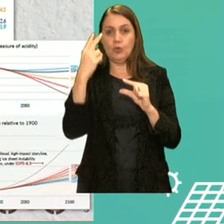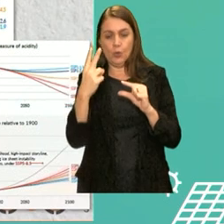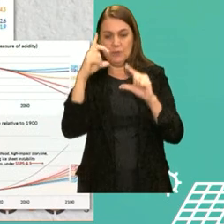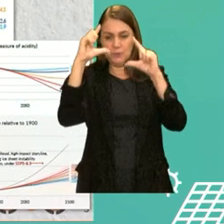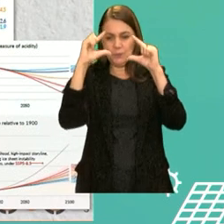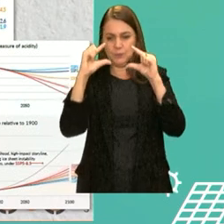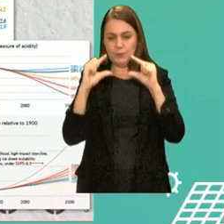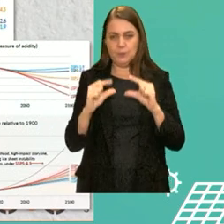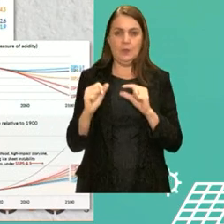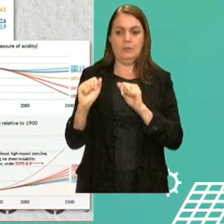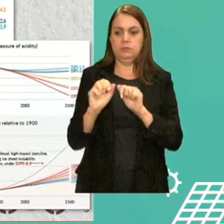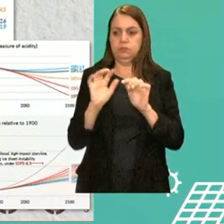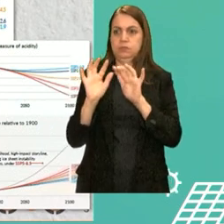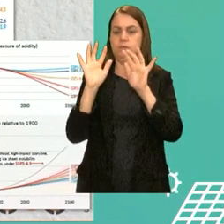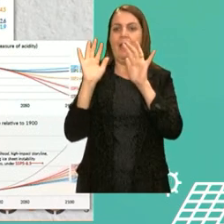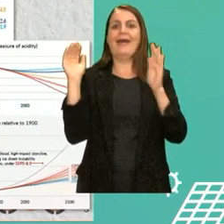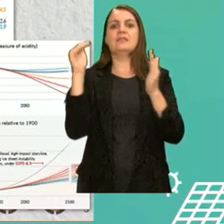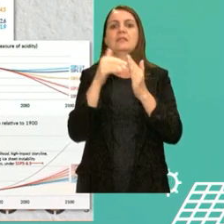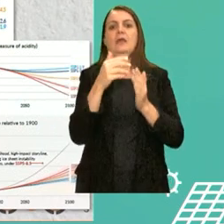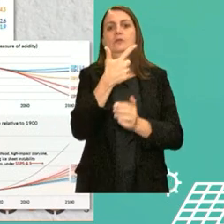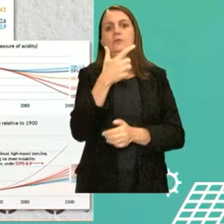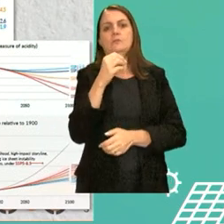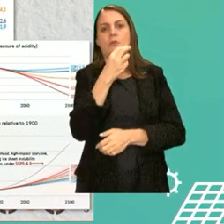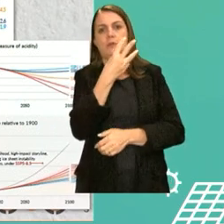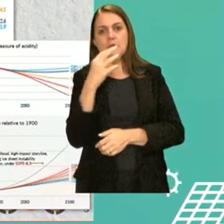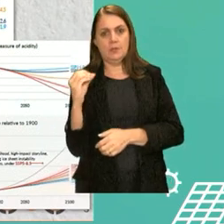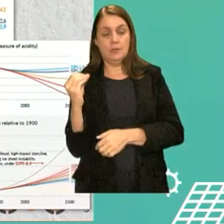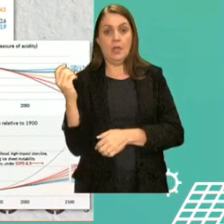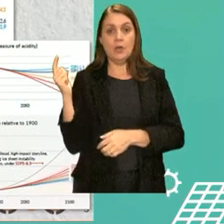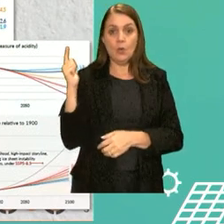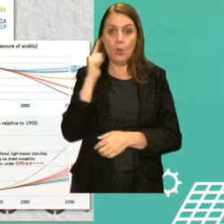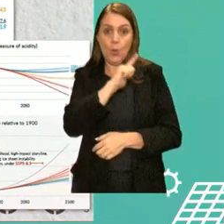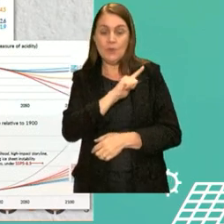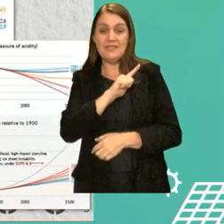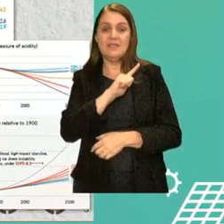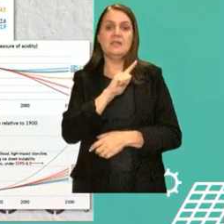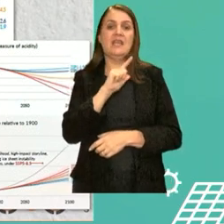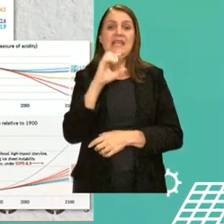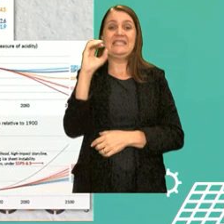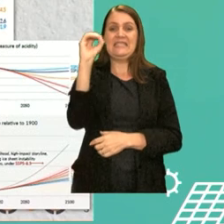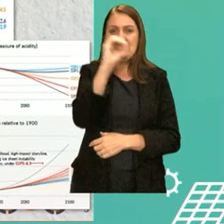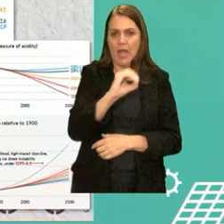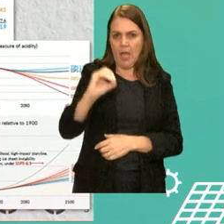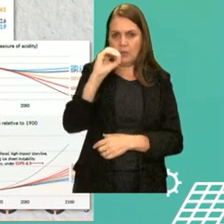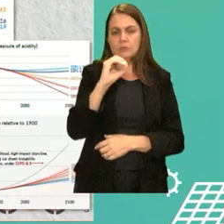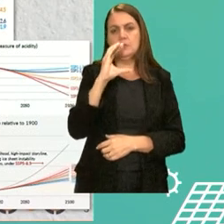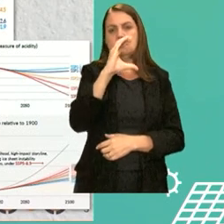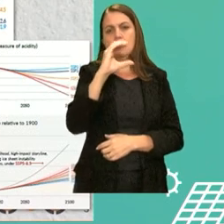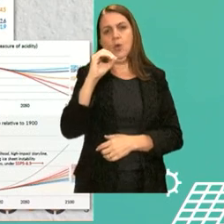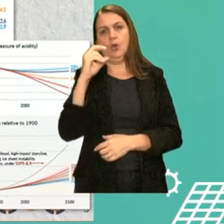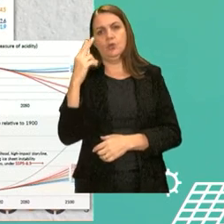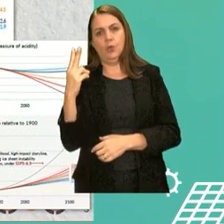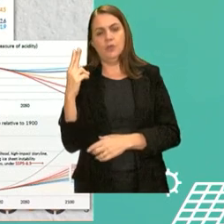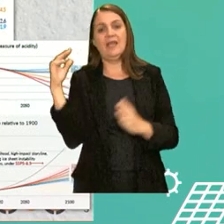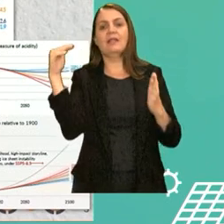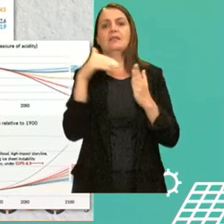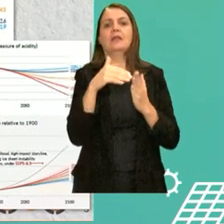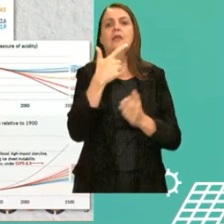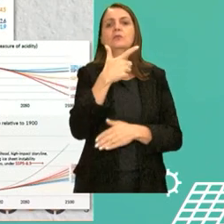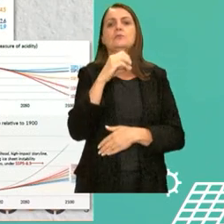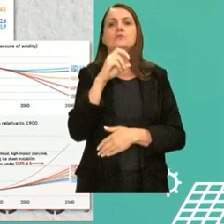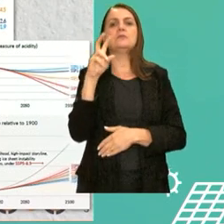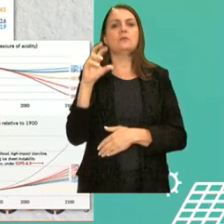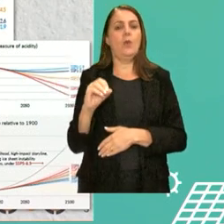the emissions by 2030 and to achieve zero carbon in 2050, it's a huge